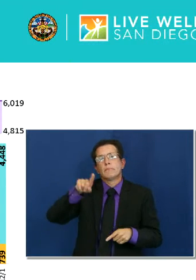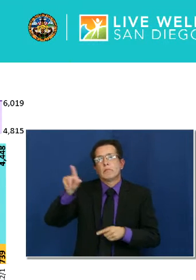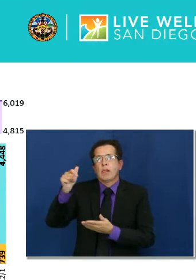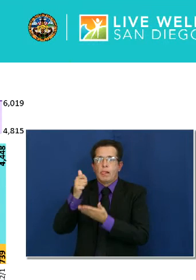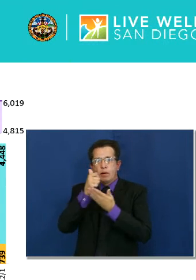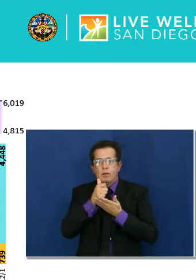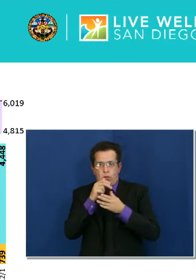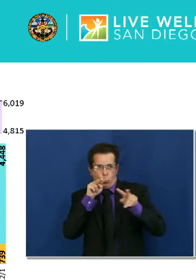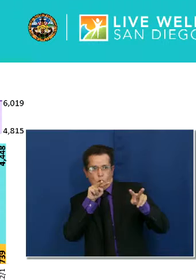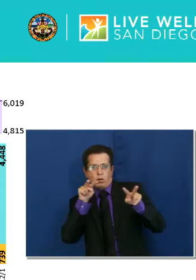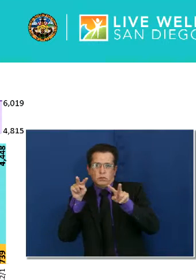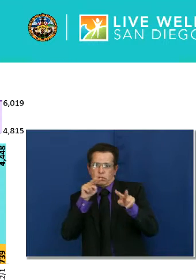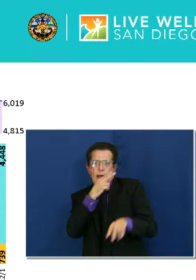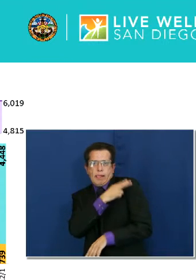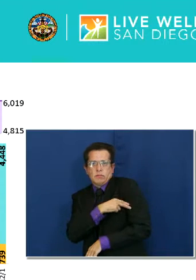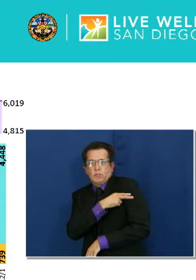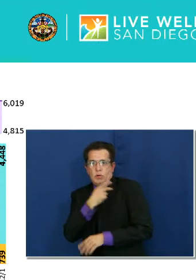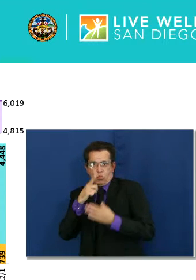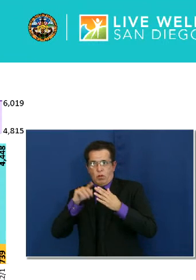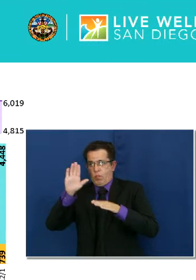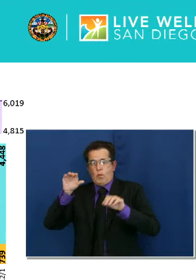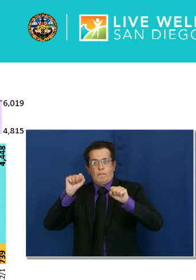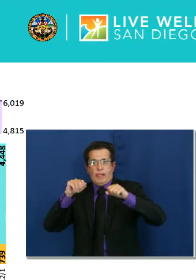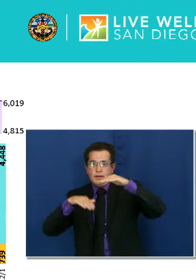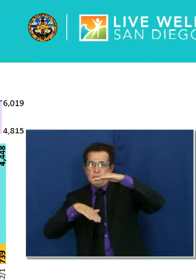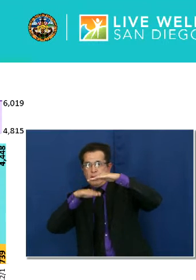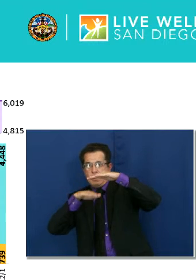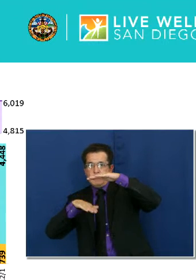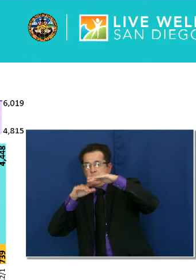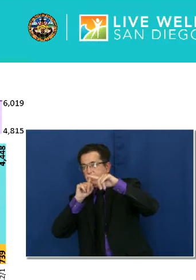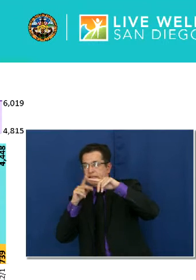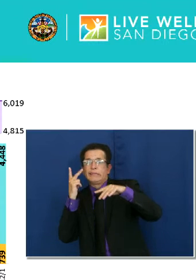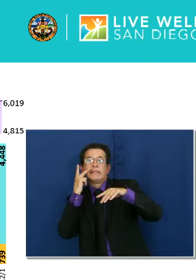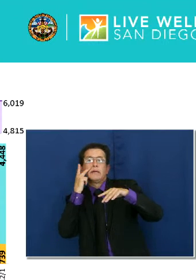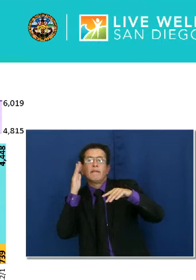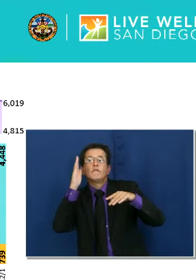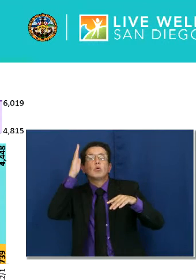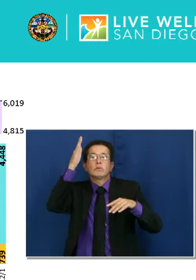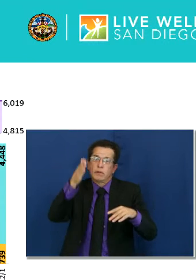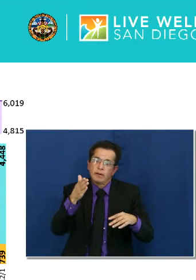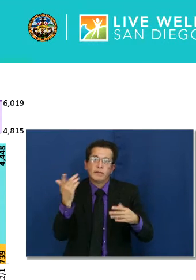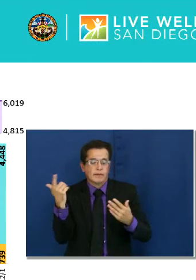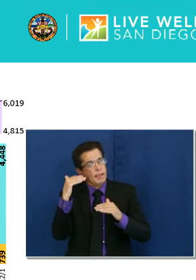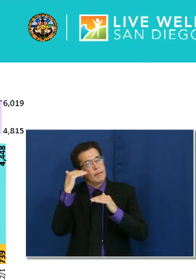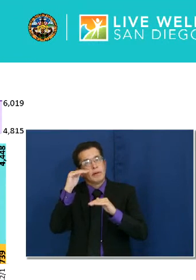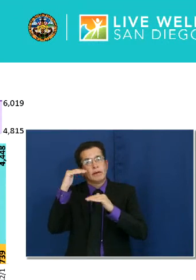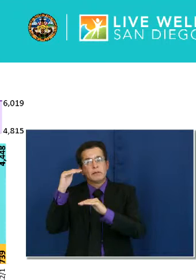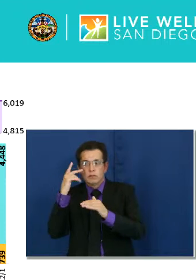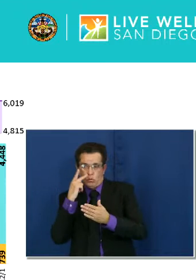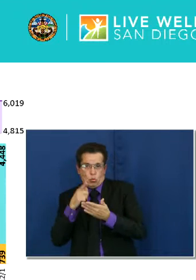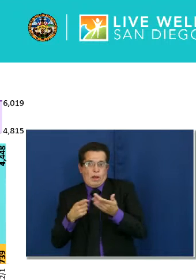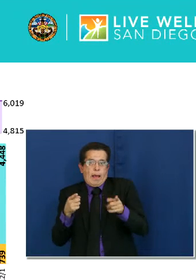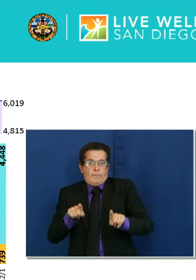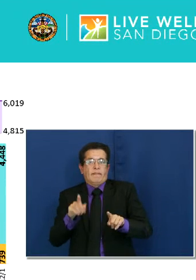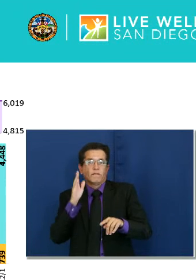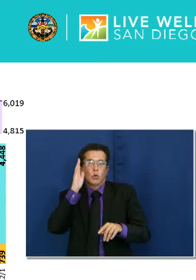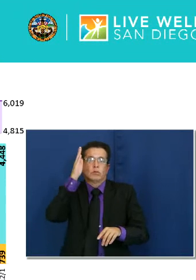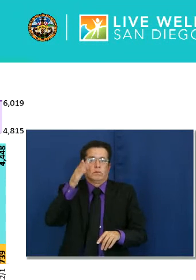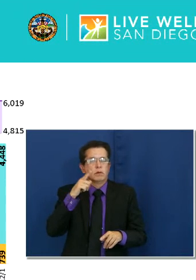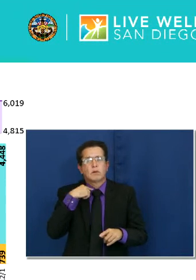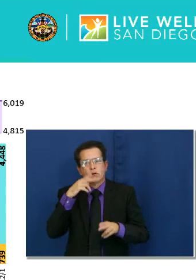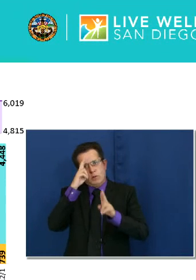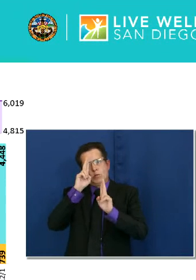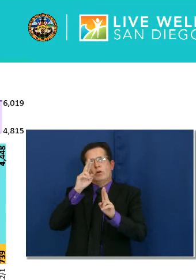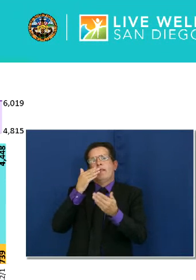have maintained overall healthcare system capacity, but there are limits to how far that can go and how much can be done with that, and we appreciate their